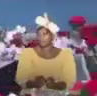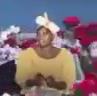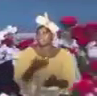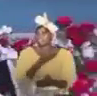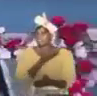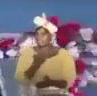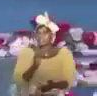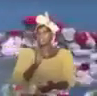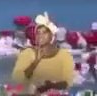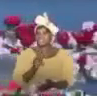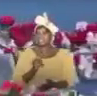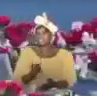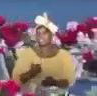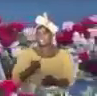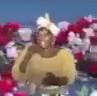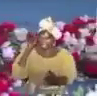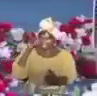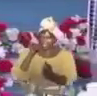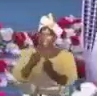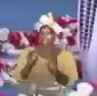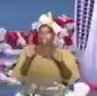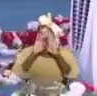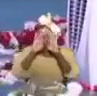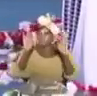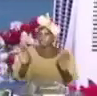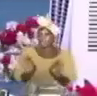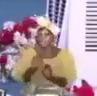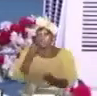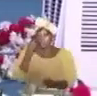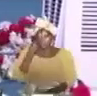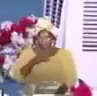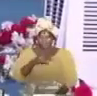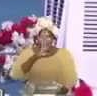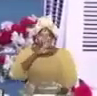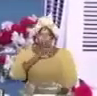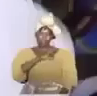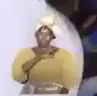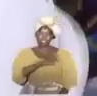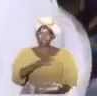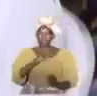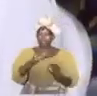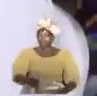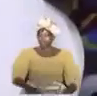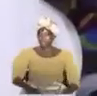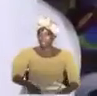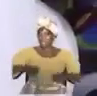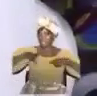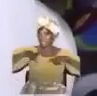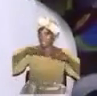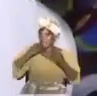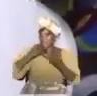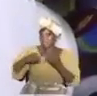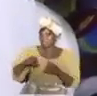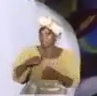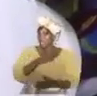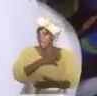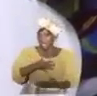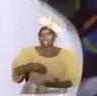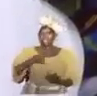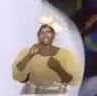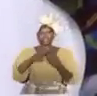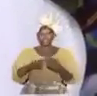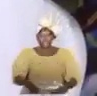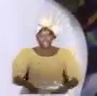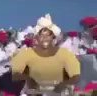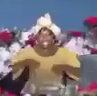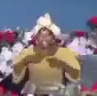There is an exact formula for profitable living. There is also an exact formula for living a